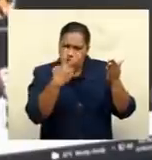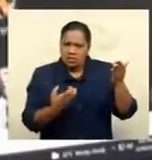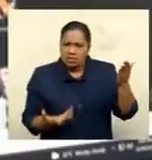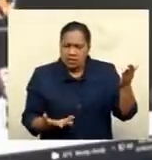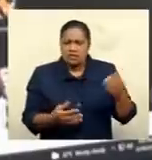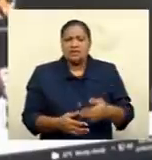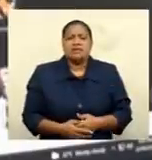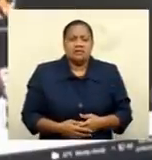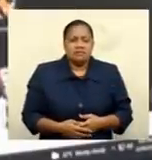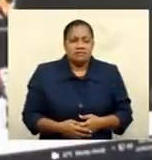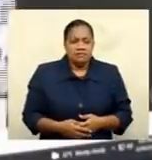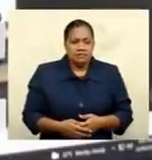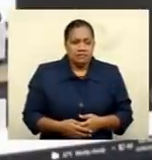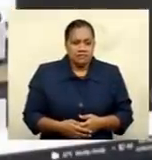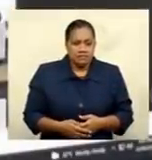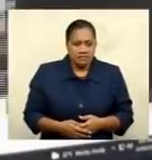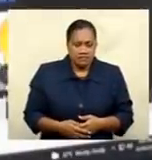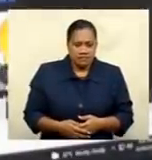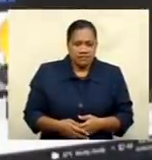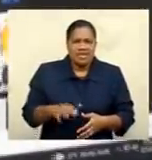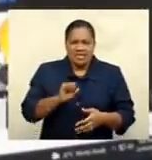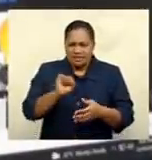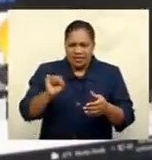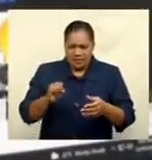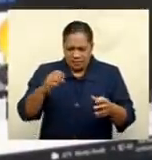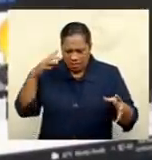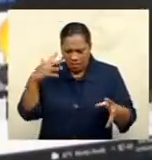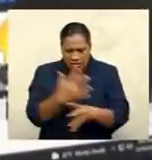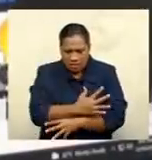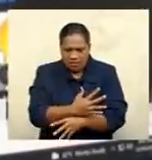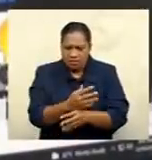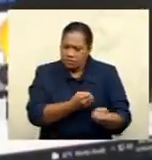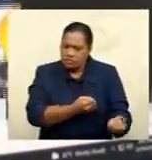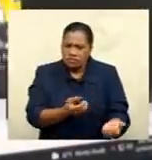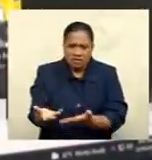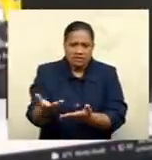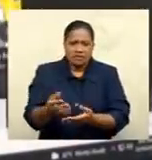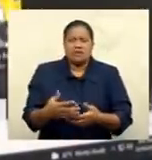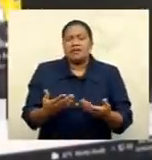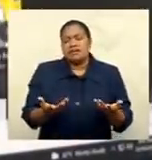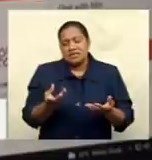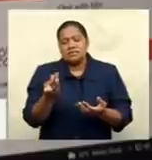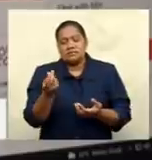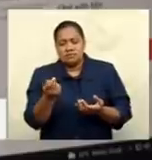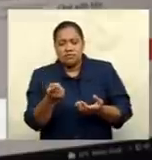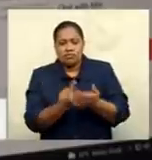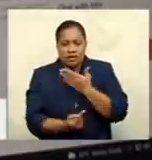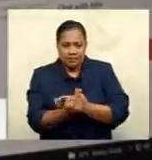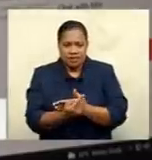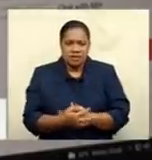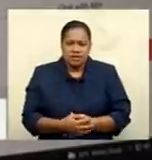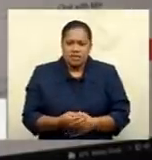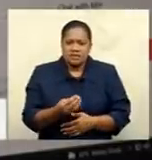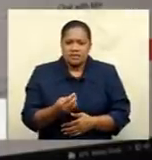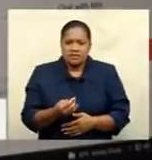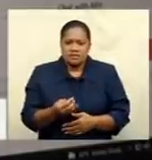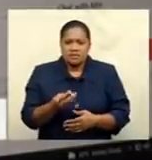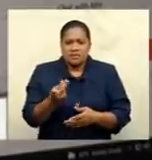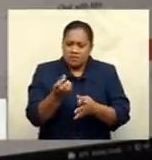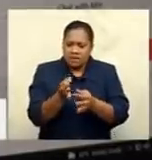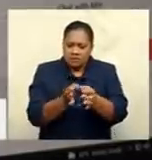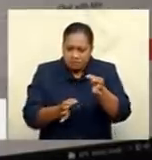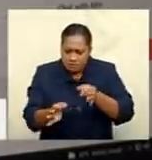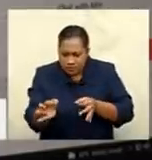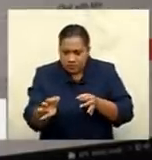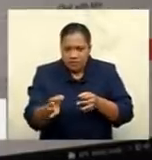of wrong items. And there have been instances where they were forced to, take substitute or alternative